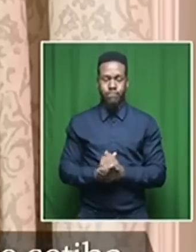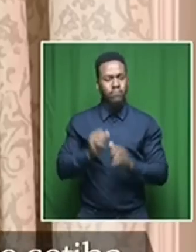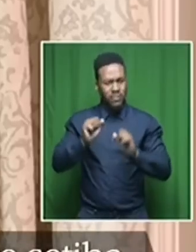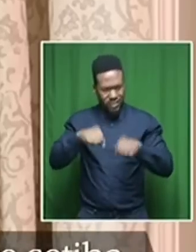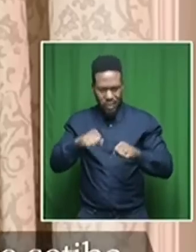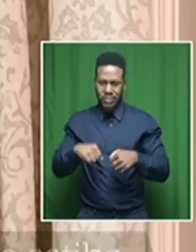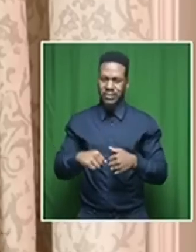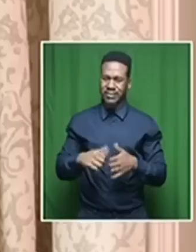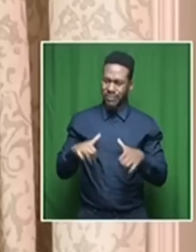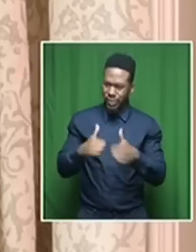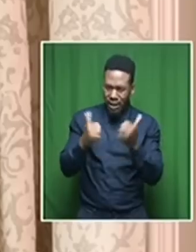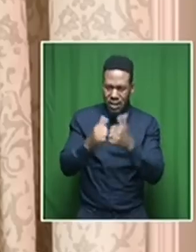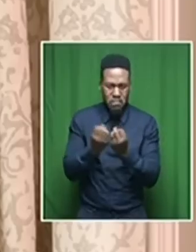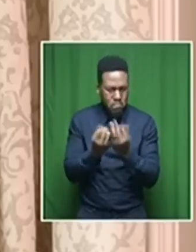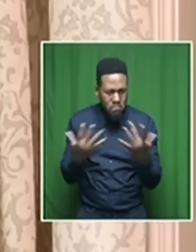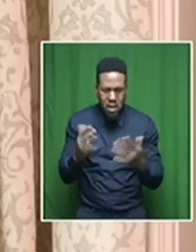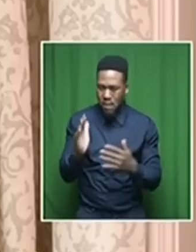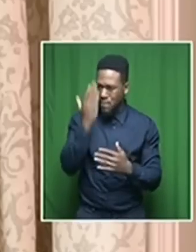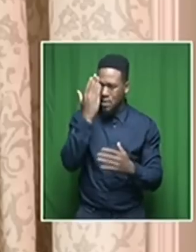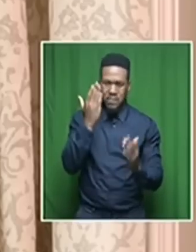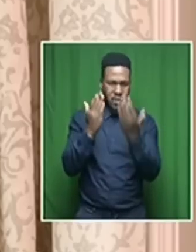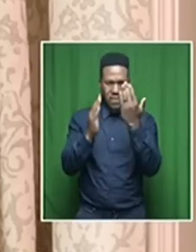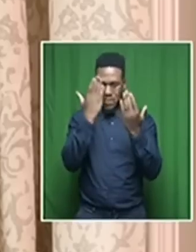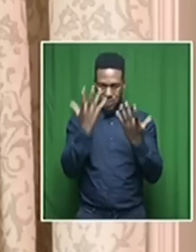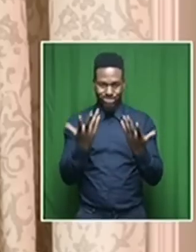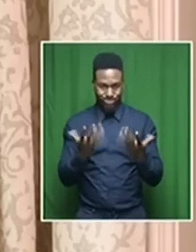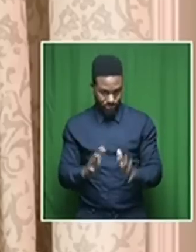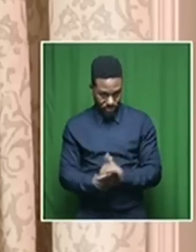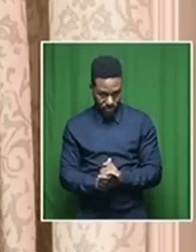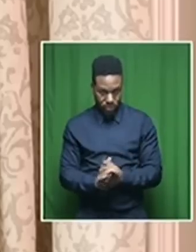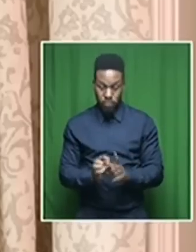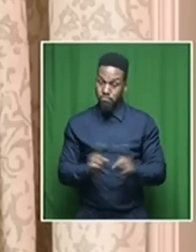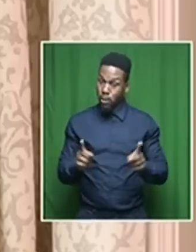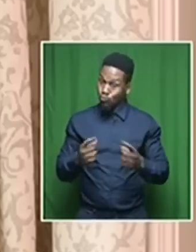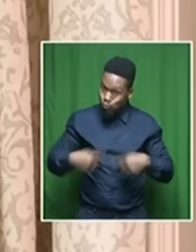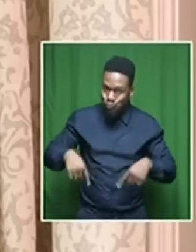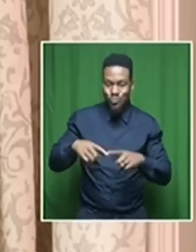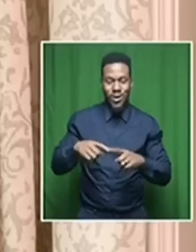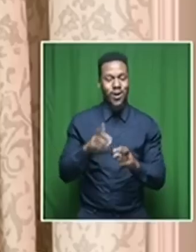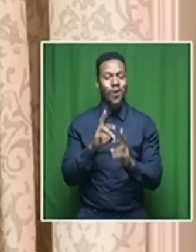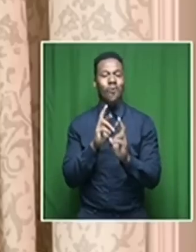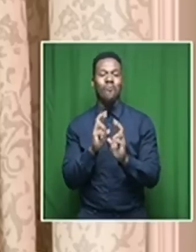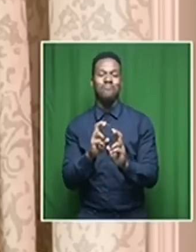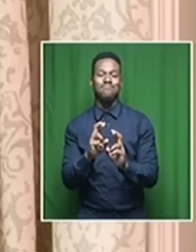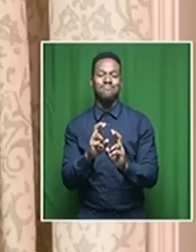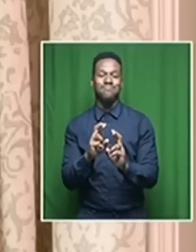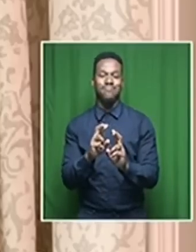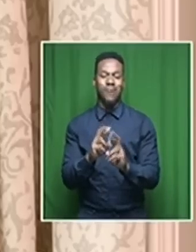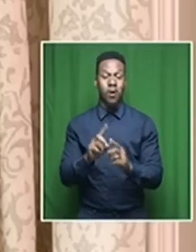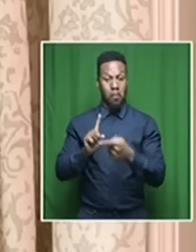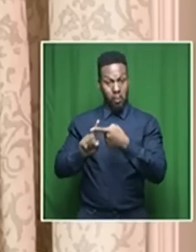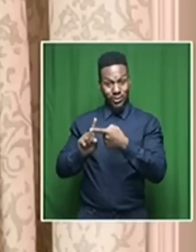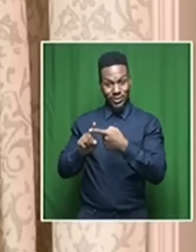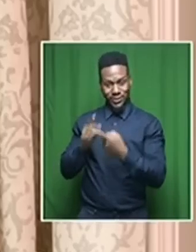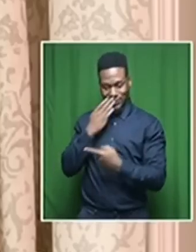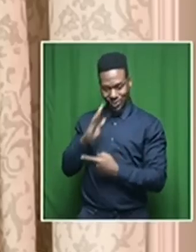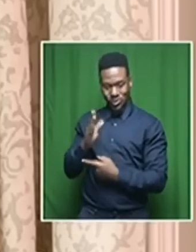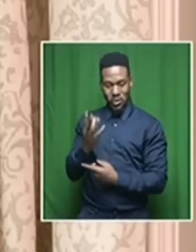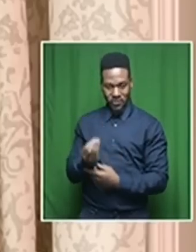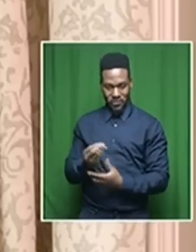our country is facing, we do have cause for hope and optimism. Our hope and